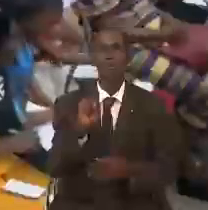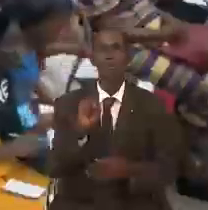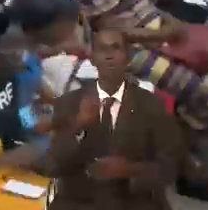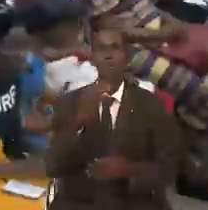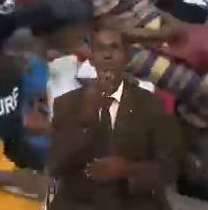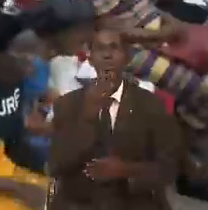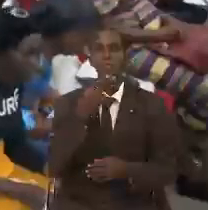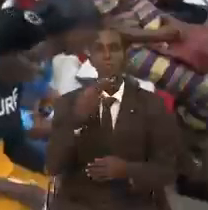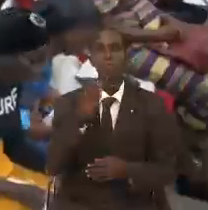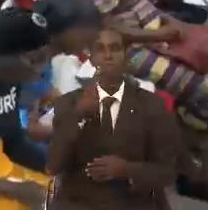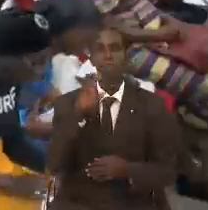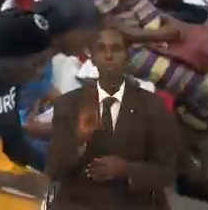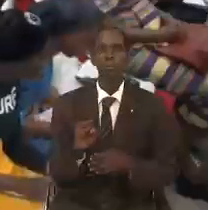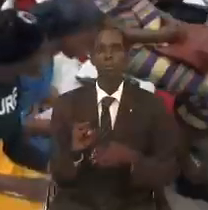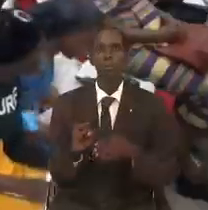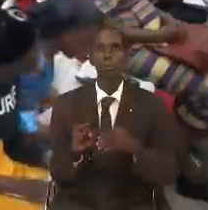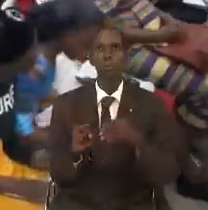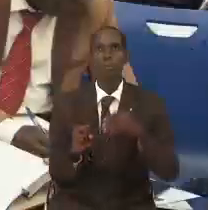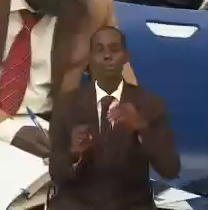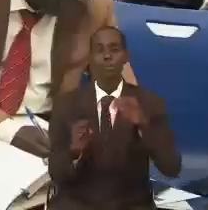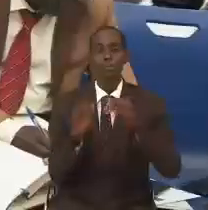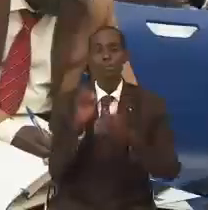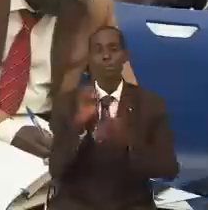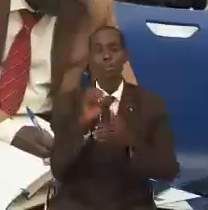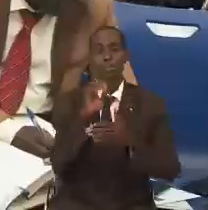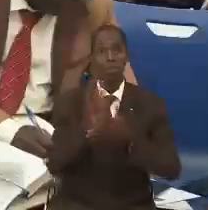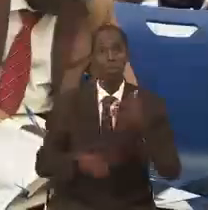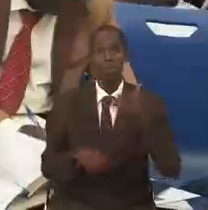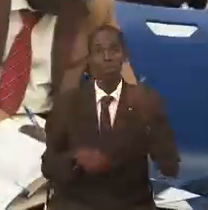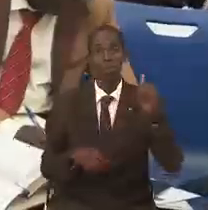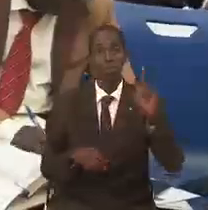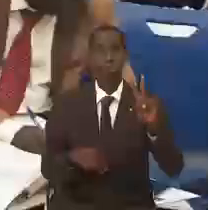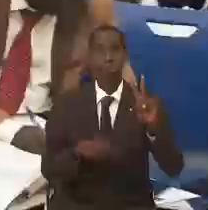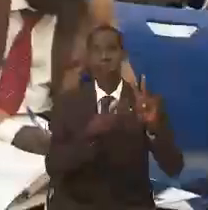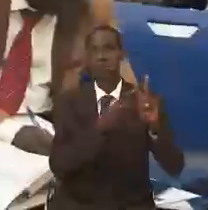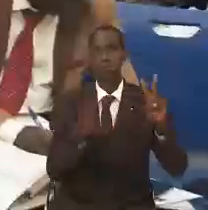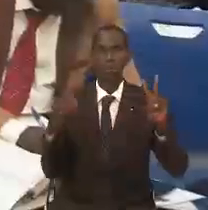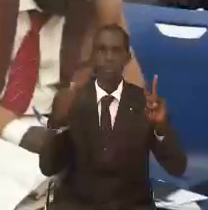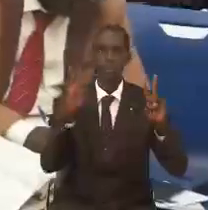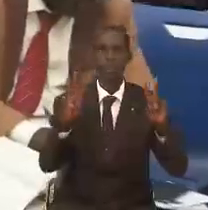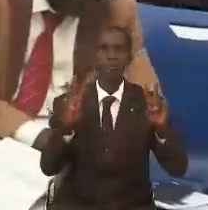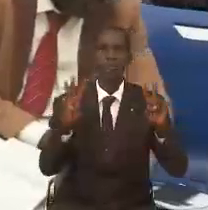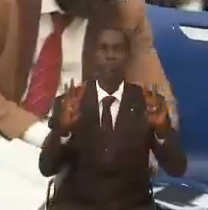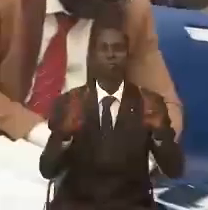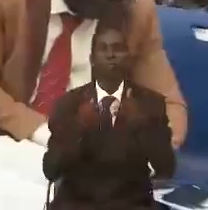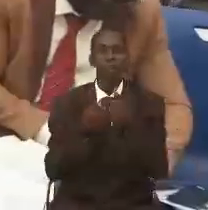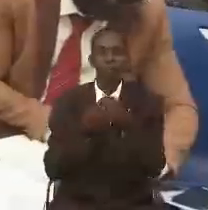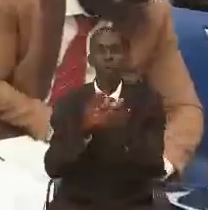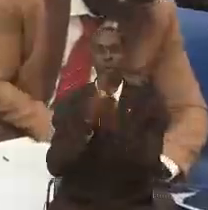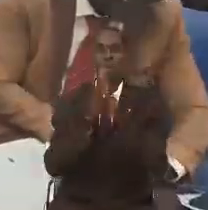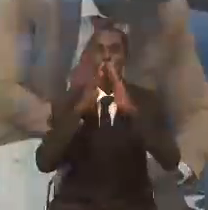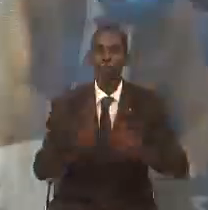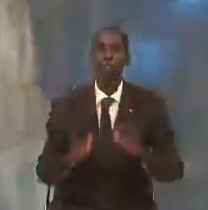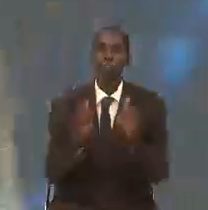chapter 12, verse 14, it tells us, follow peace with all men. You know, if